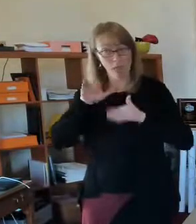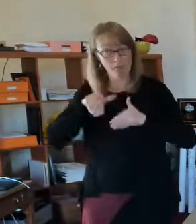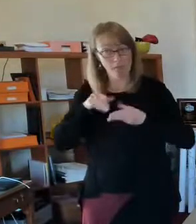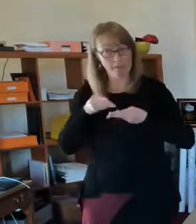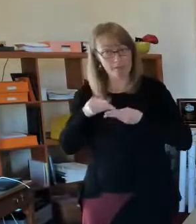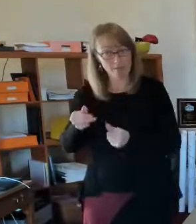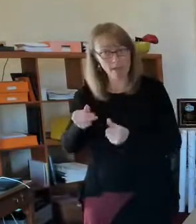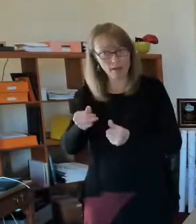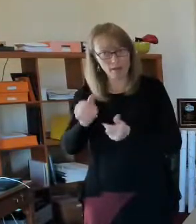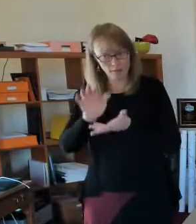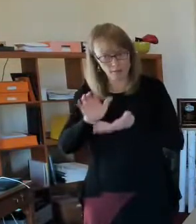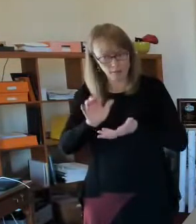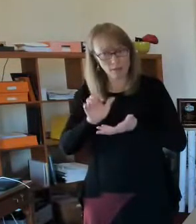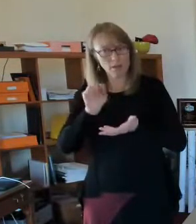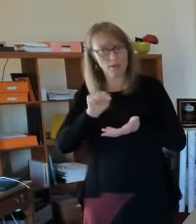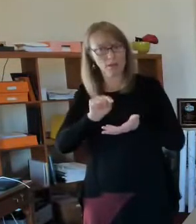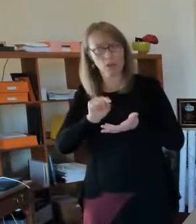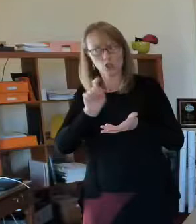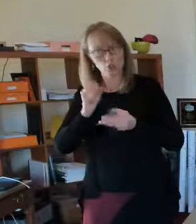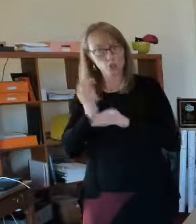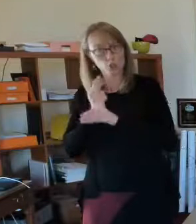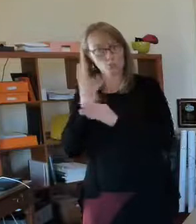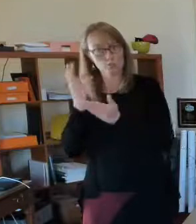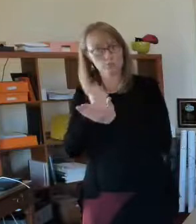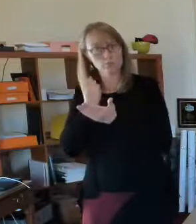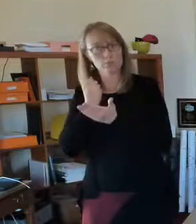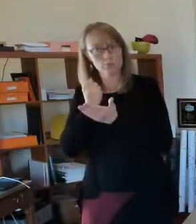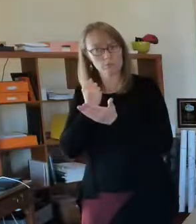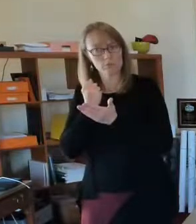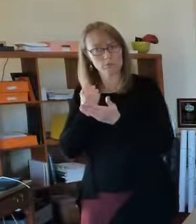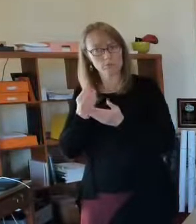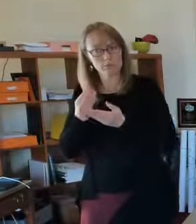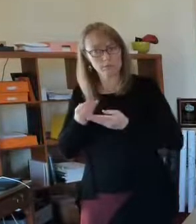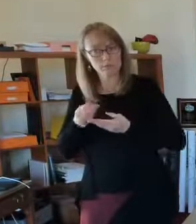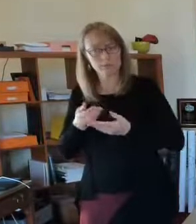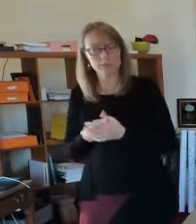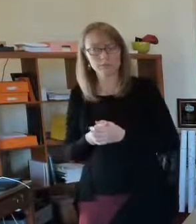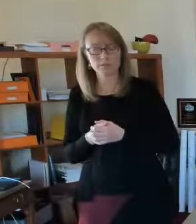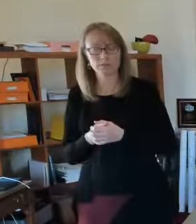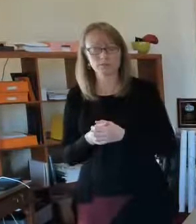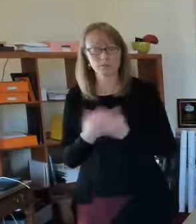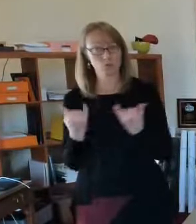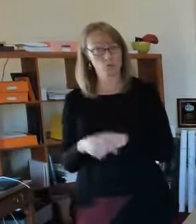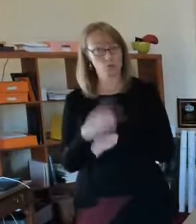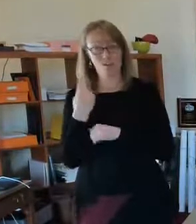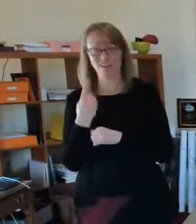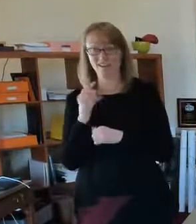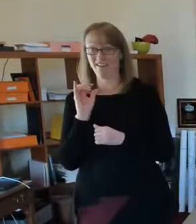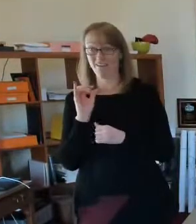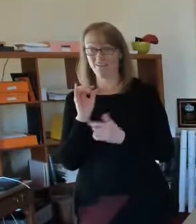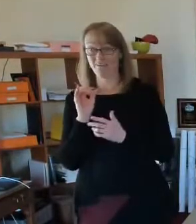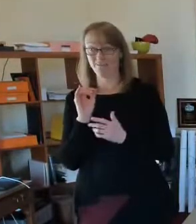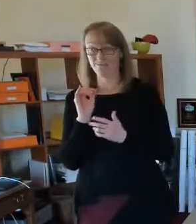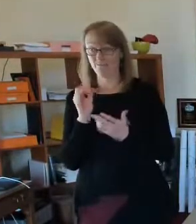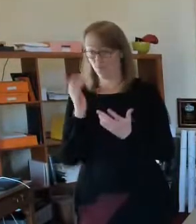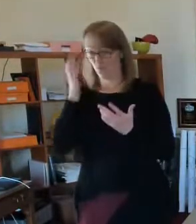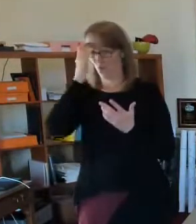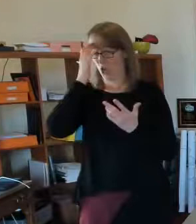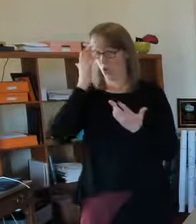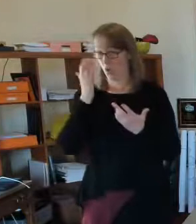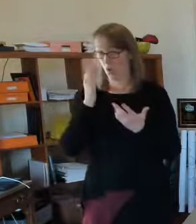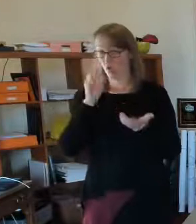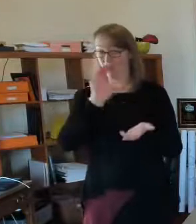very quickly, because at least today, those funds have to be spent by December 31st. Now,